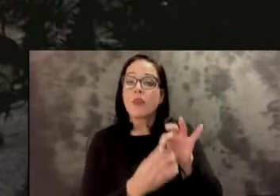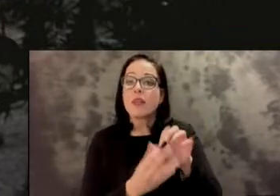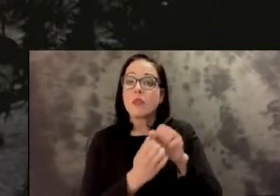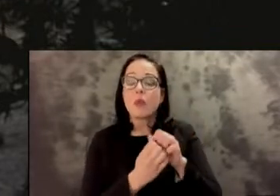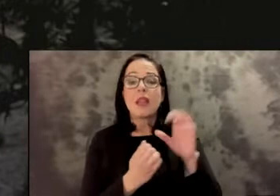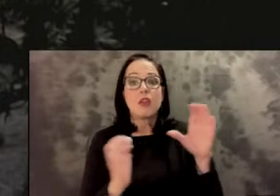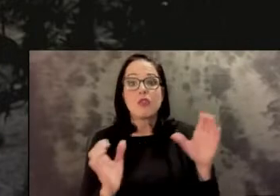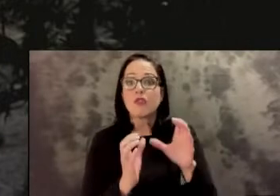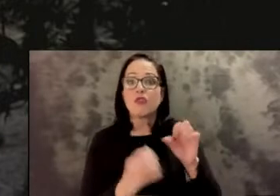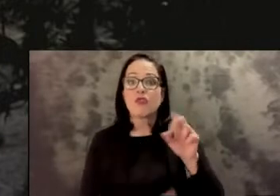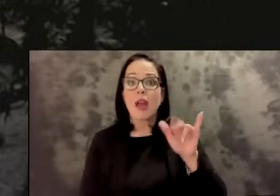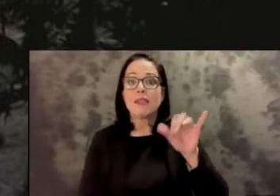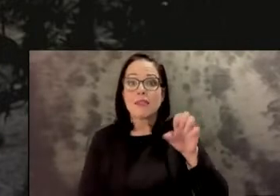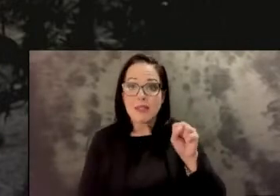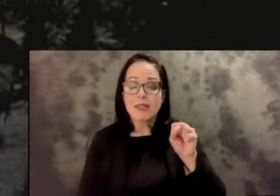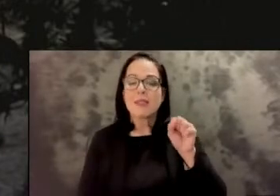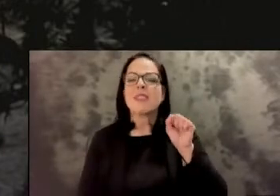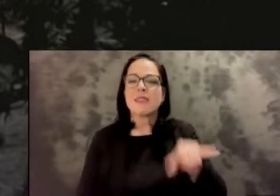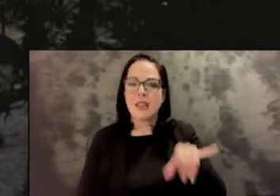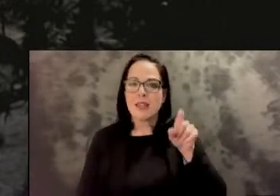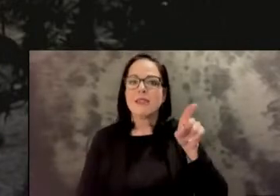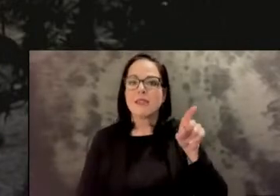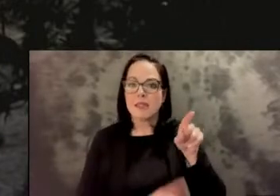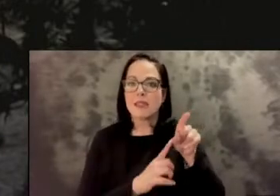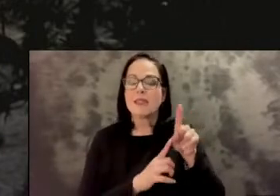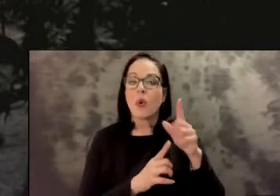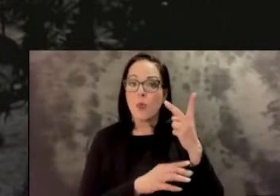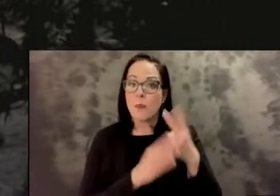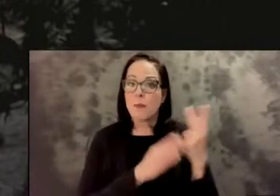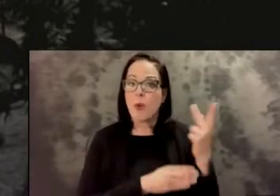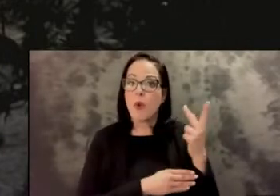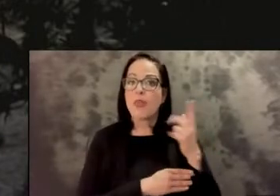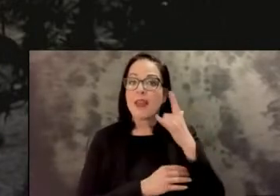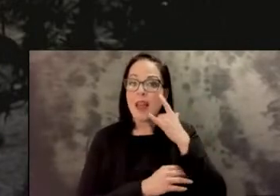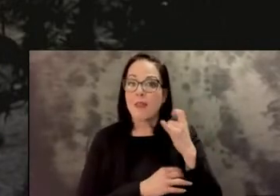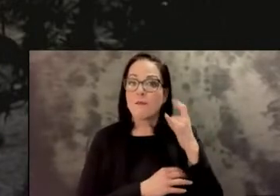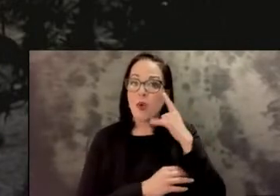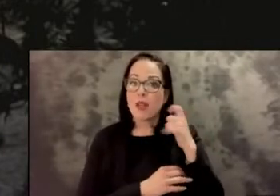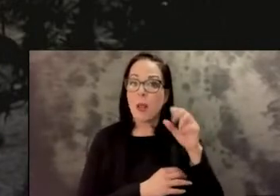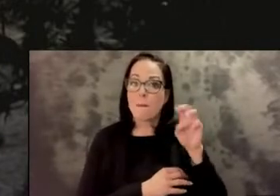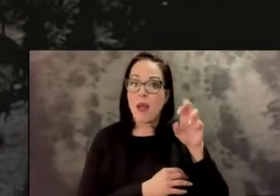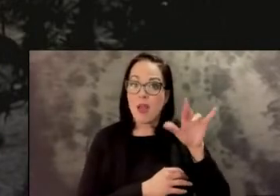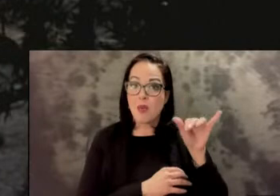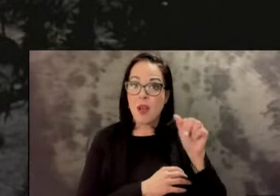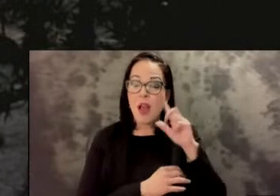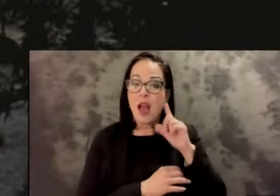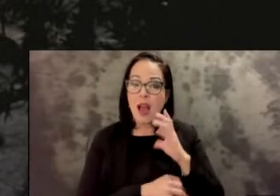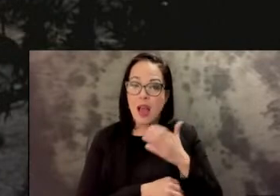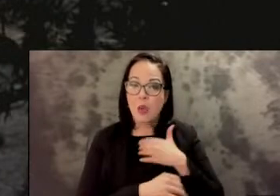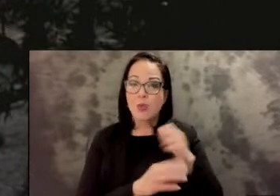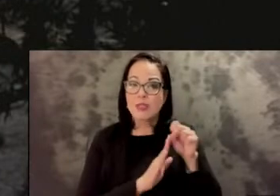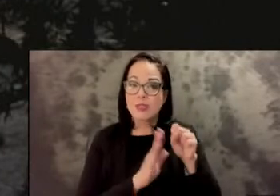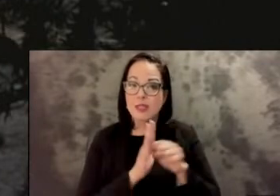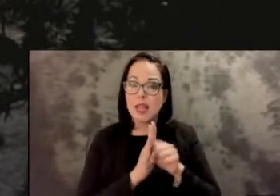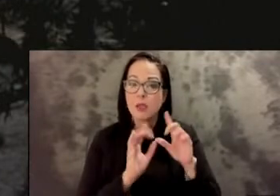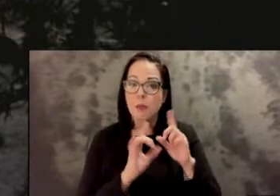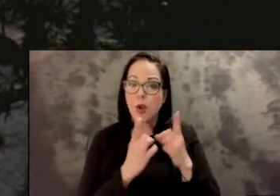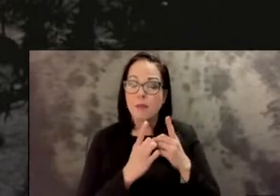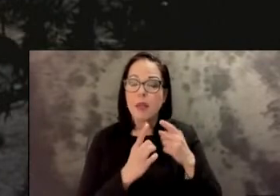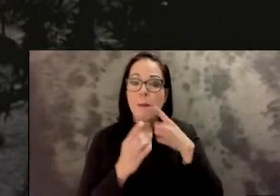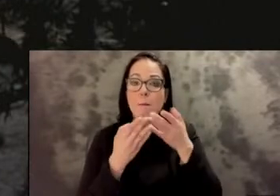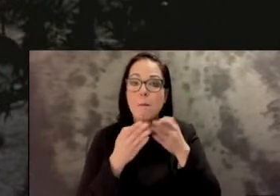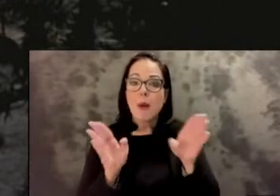care. Myra and I are both based in California, and in our State Department of Public Health issued